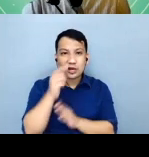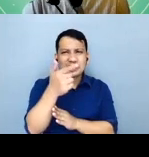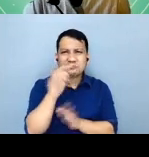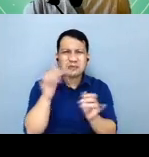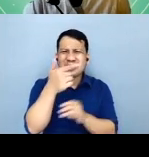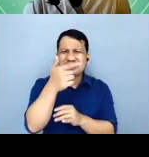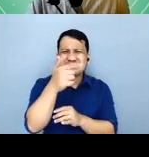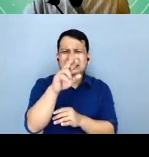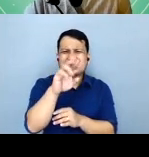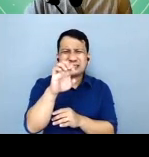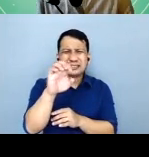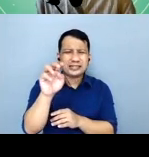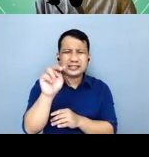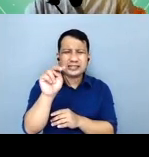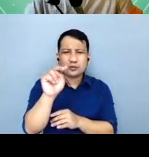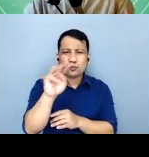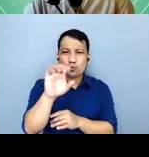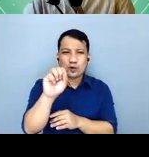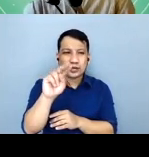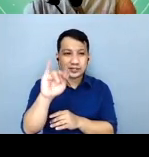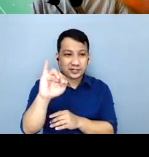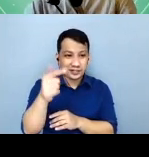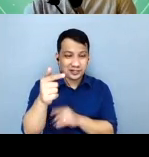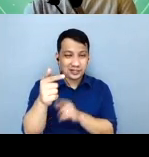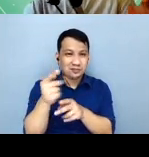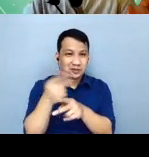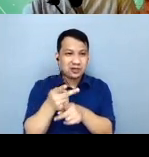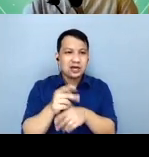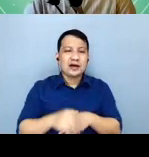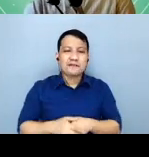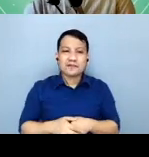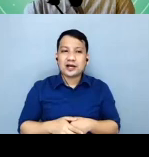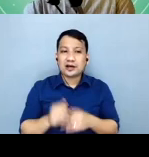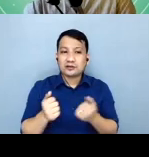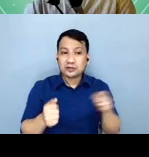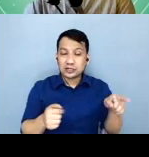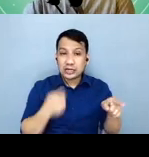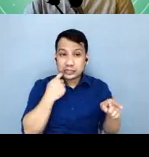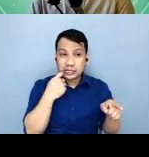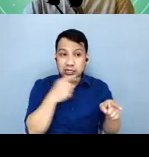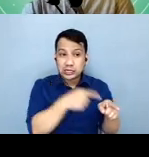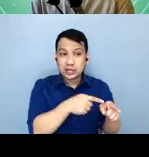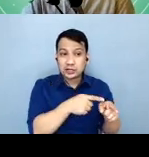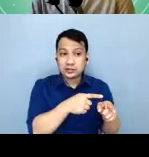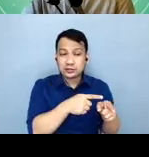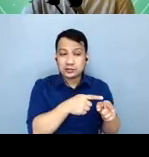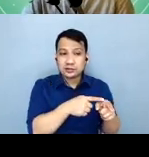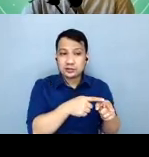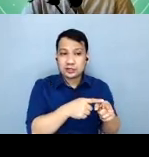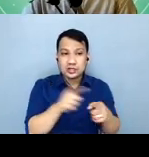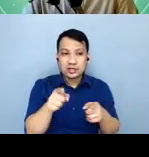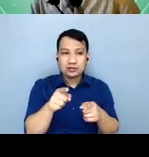And just to jump to where it is, the one I wanted to mention was actually the Nando Shiawassee